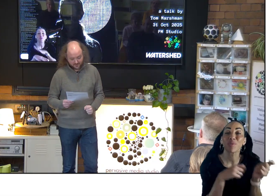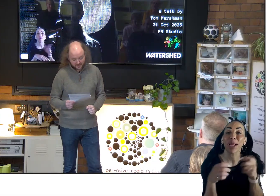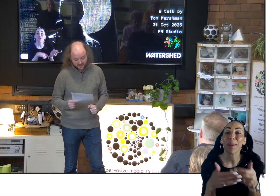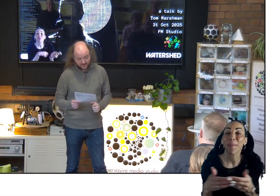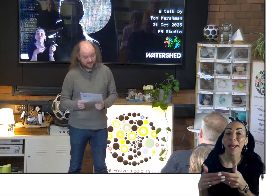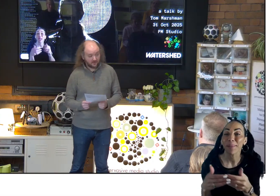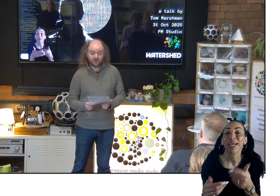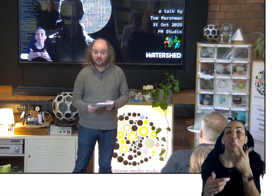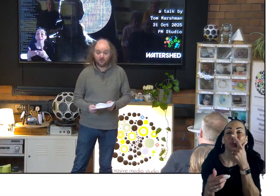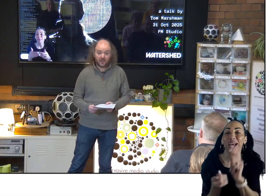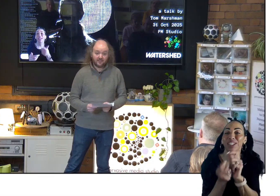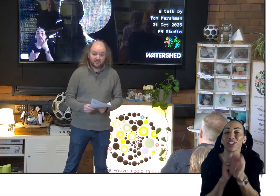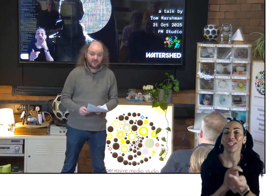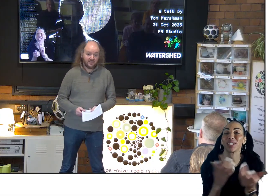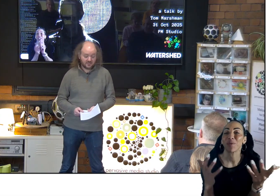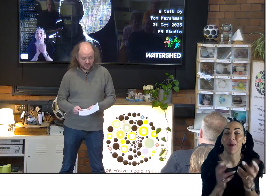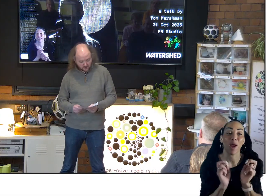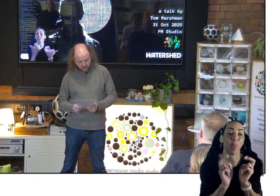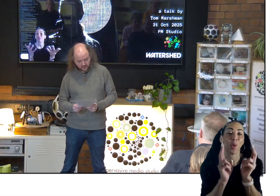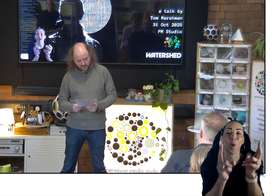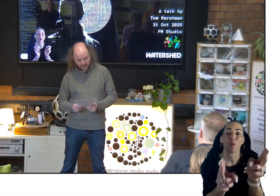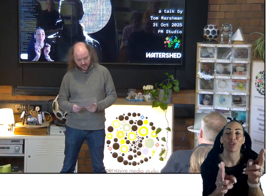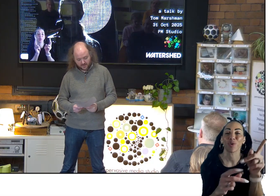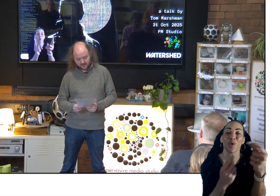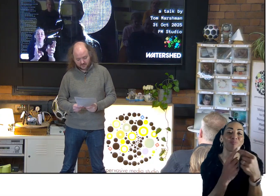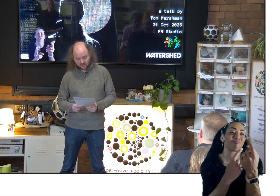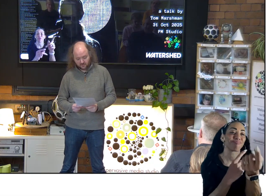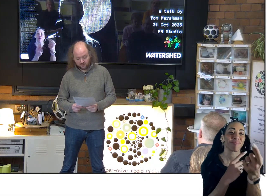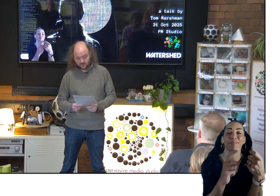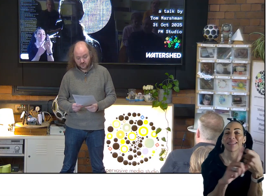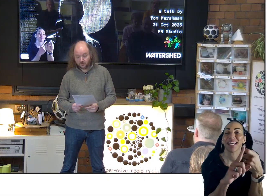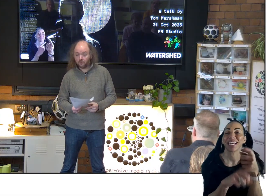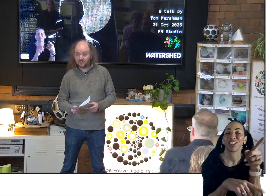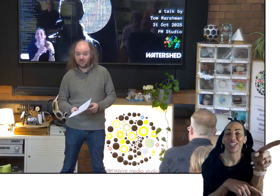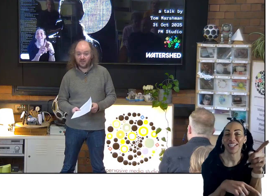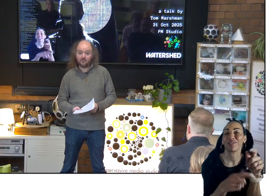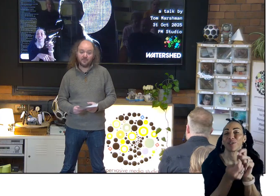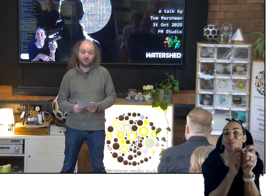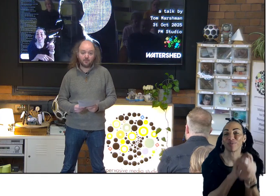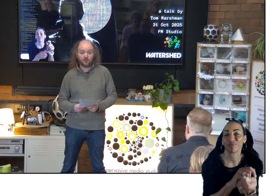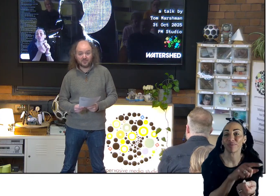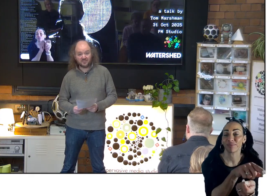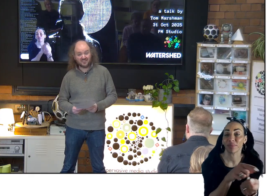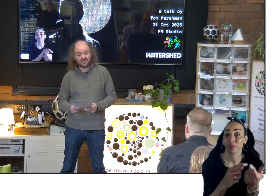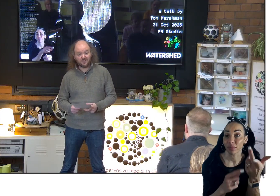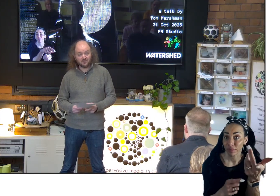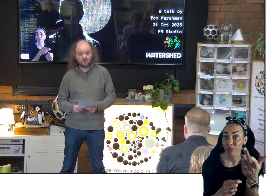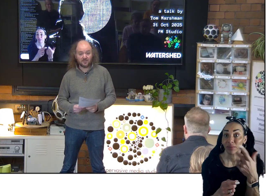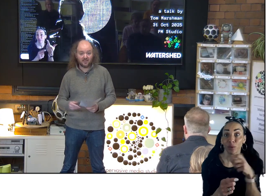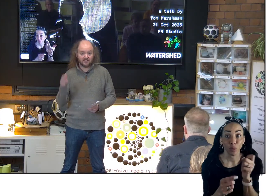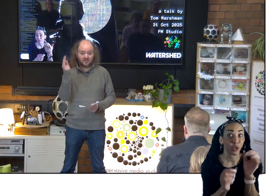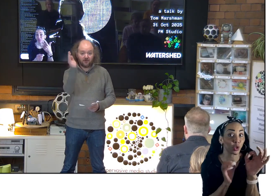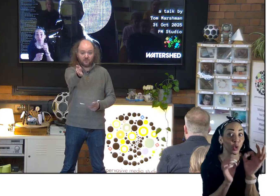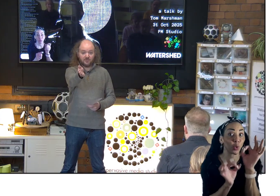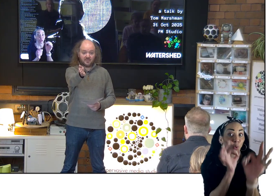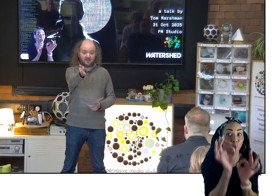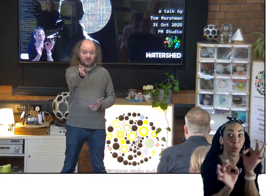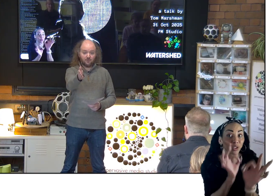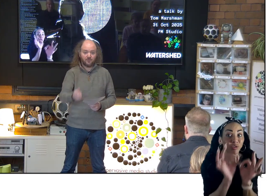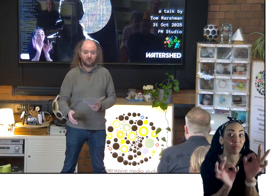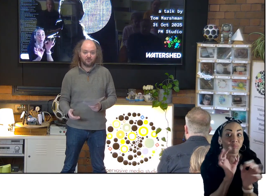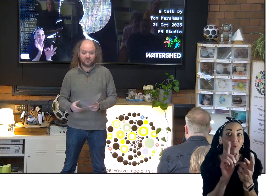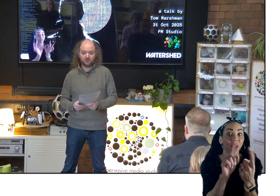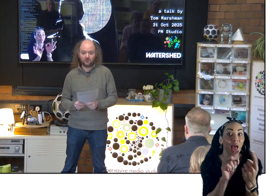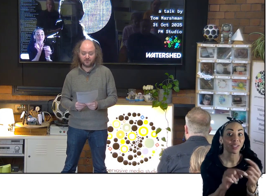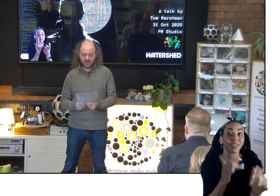kitchen. There'll be a Q&A at the end of this talk. So for those of you who are watching online, please pop your questions into the YouTube chat. Lautam is here. He